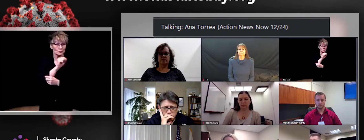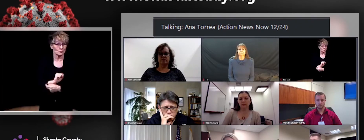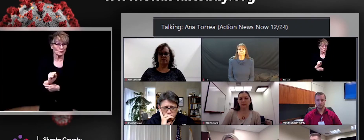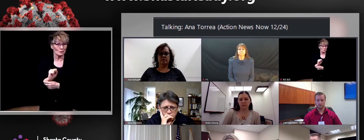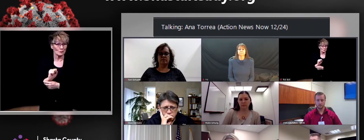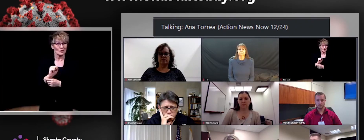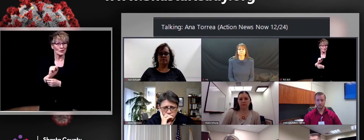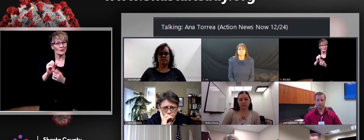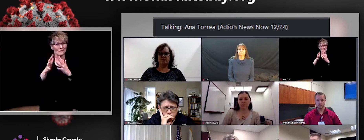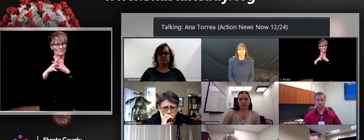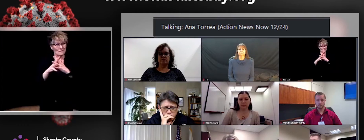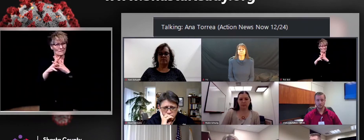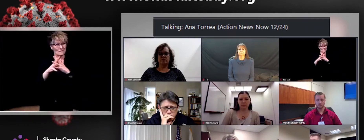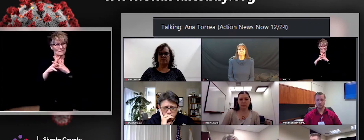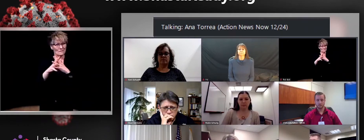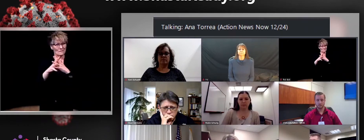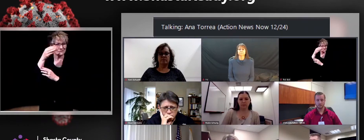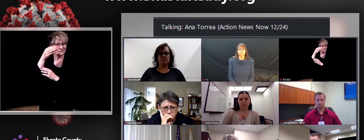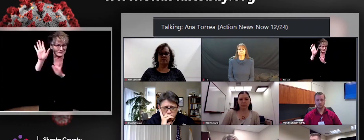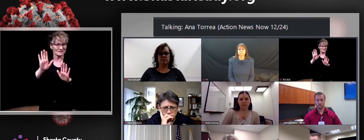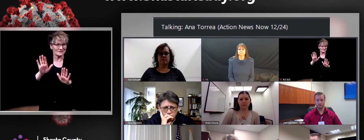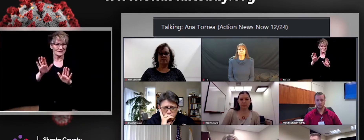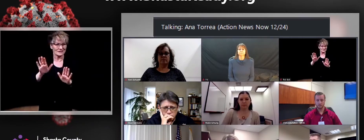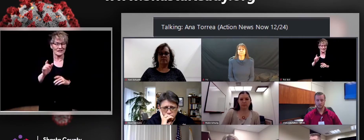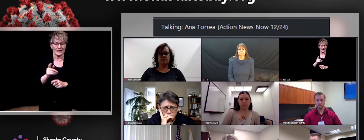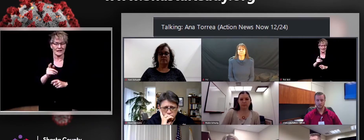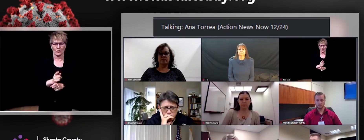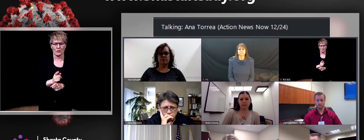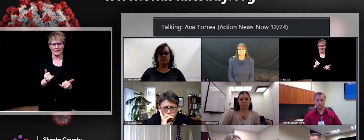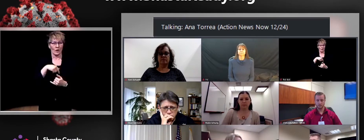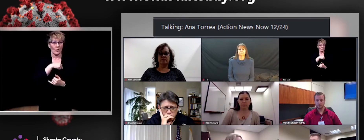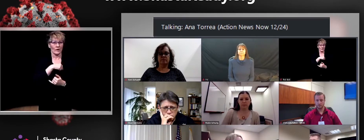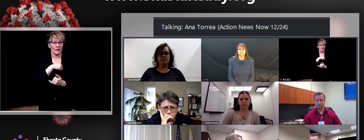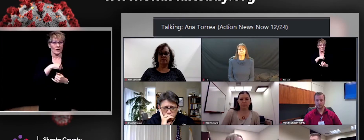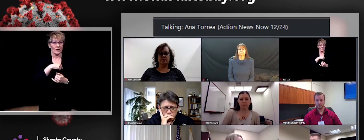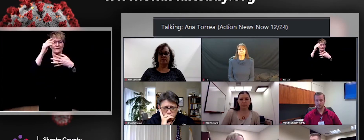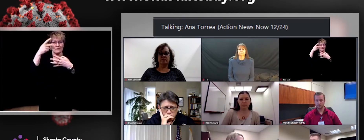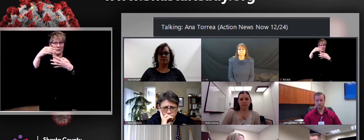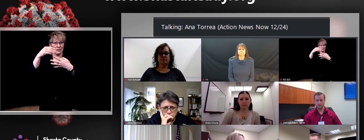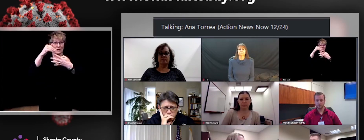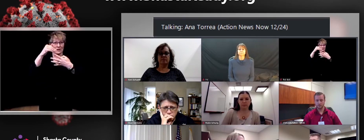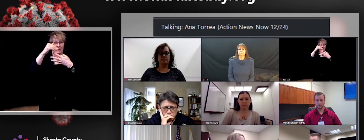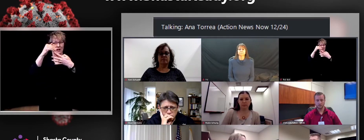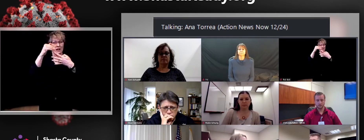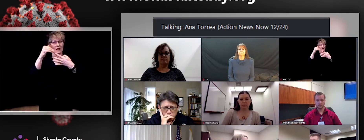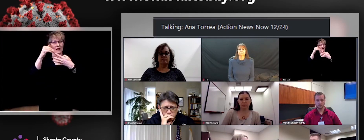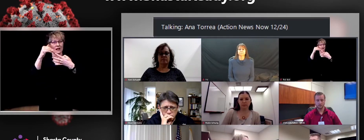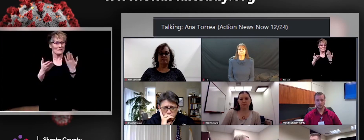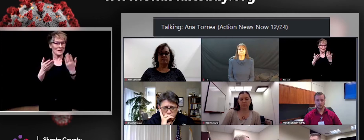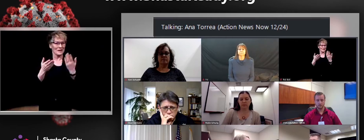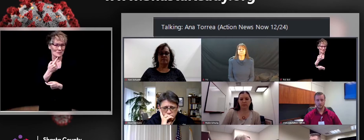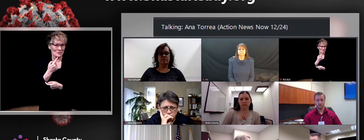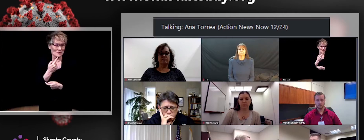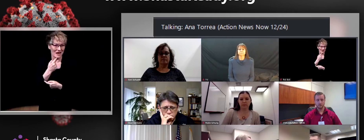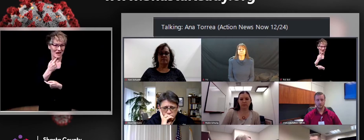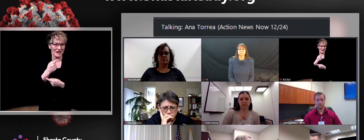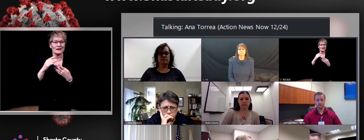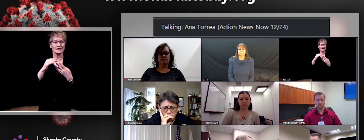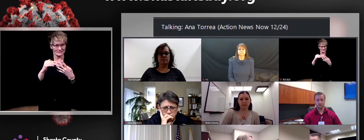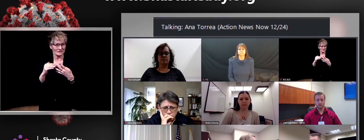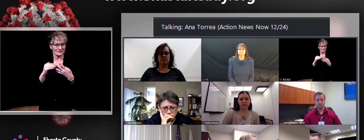right now, slowly kind of drifting to the red tier. Possibly people could be getting together for Super